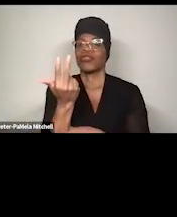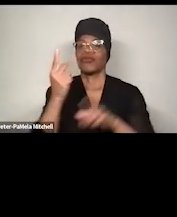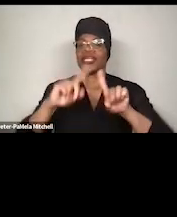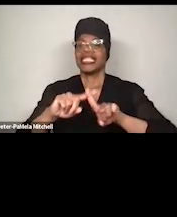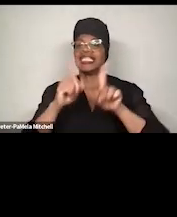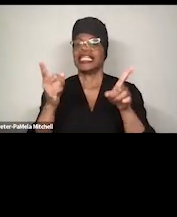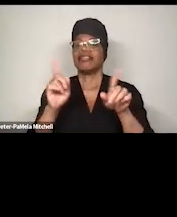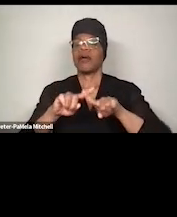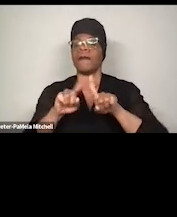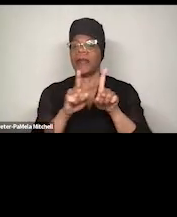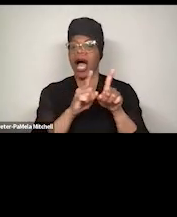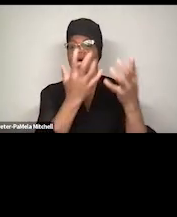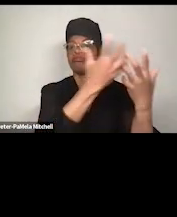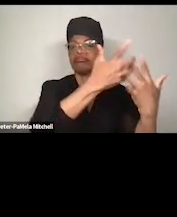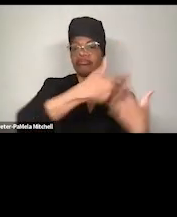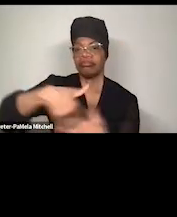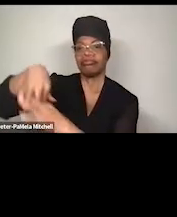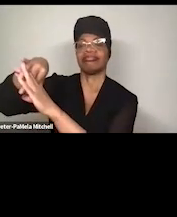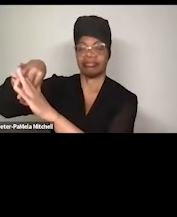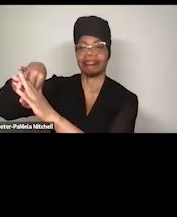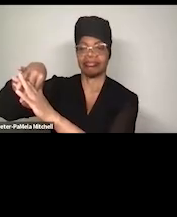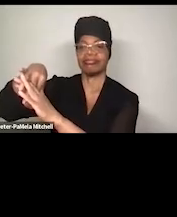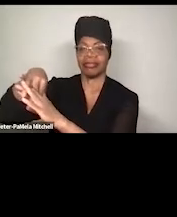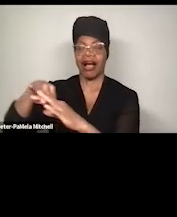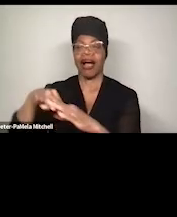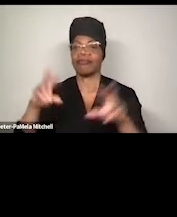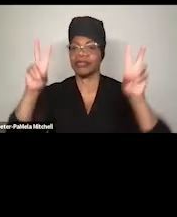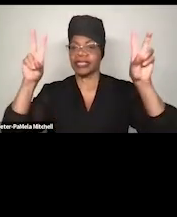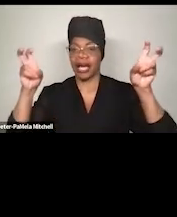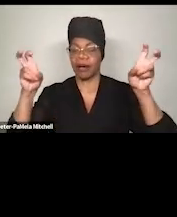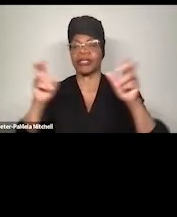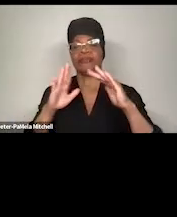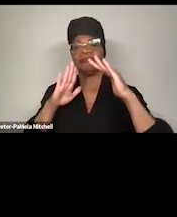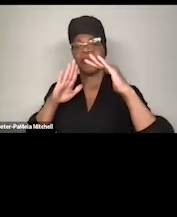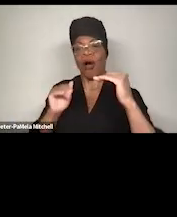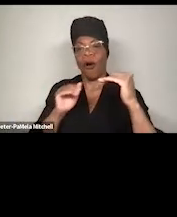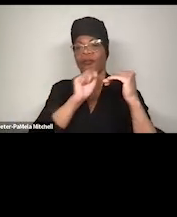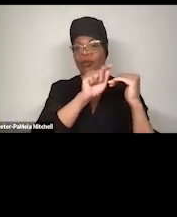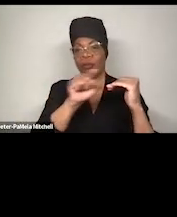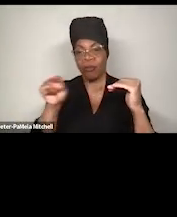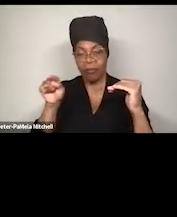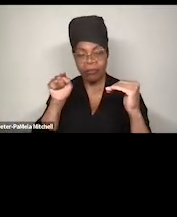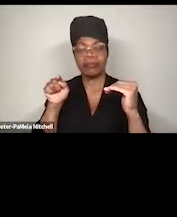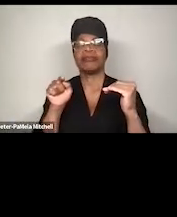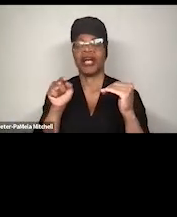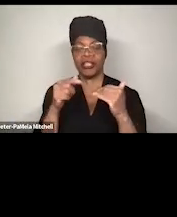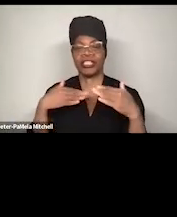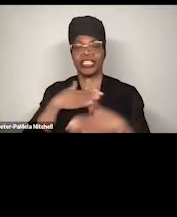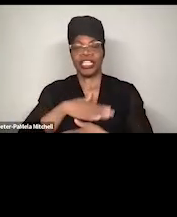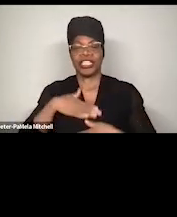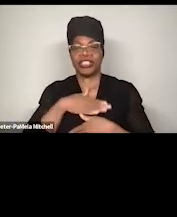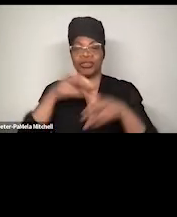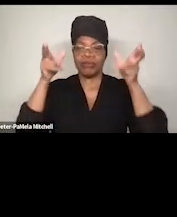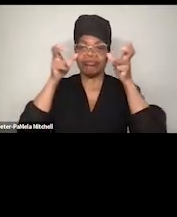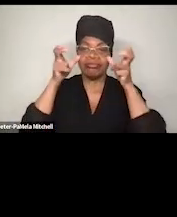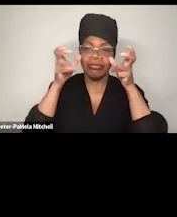but complementary perspectives around the issue. I hope you'll really enjoy hearing from and